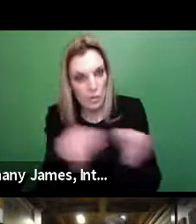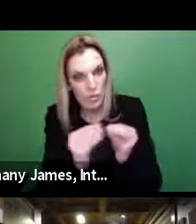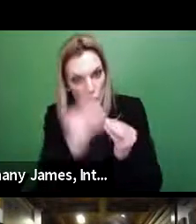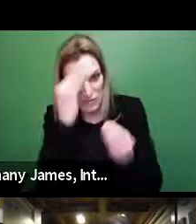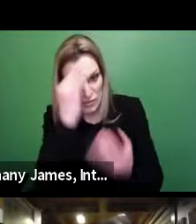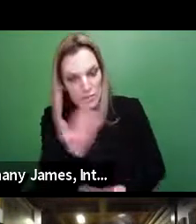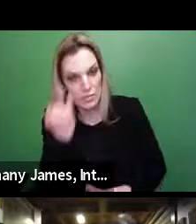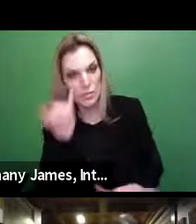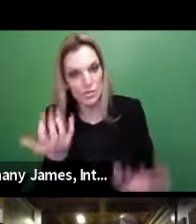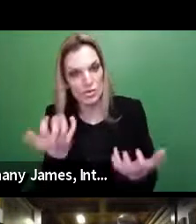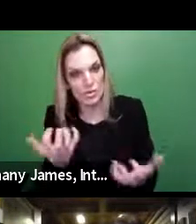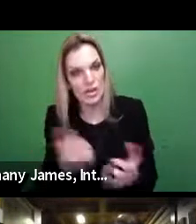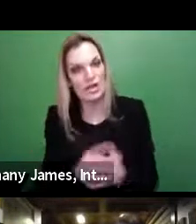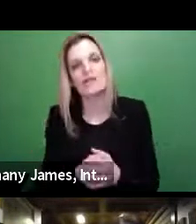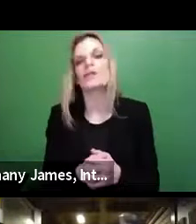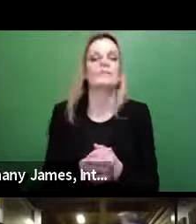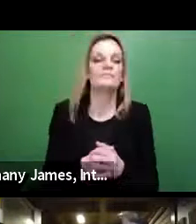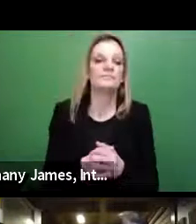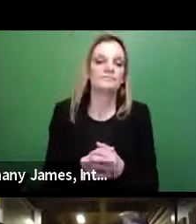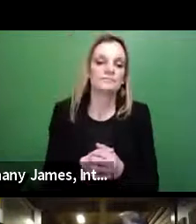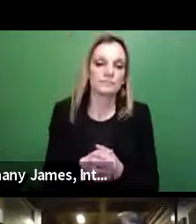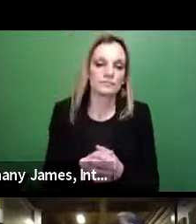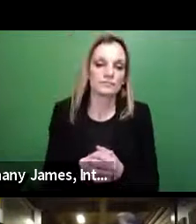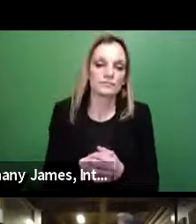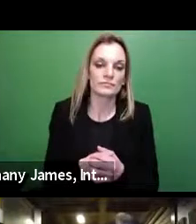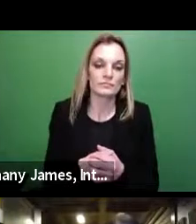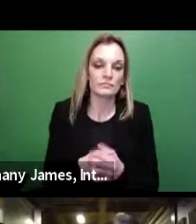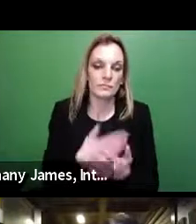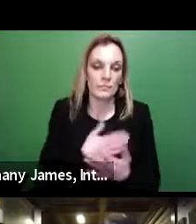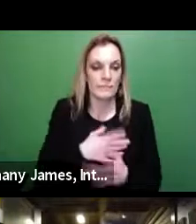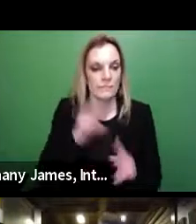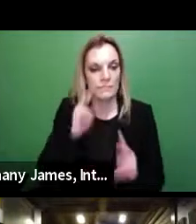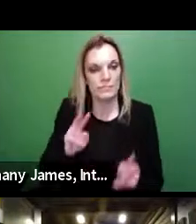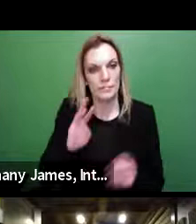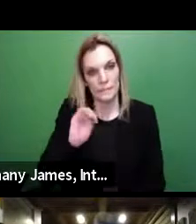more information about the commission, please visit